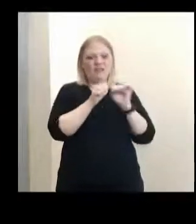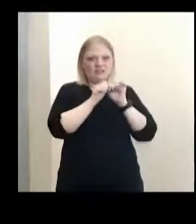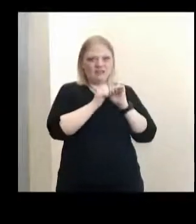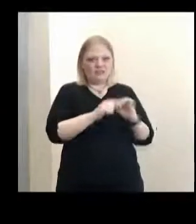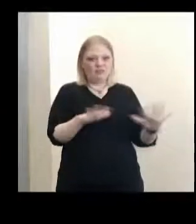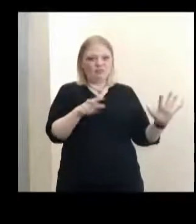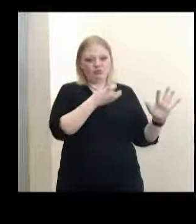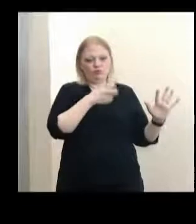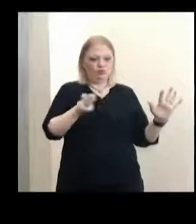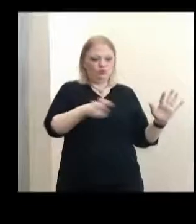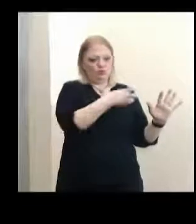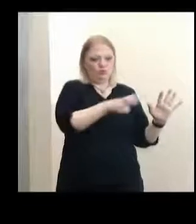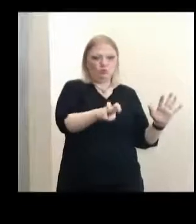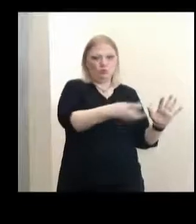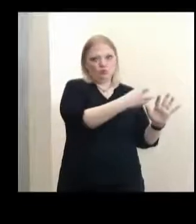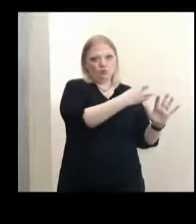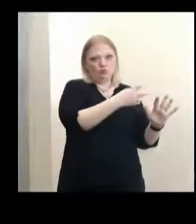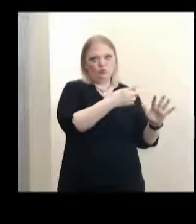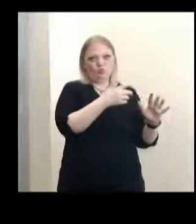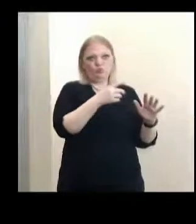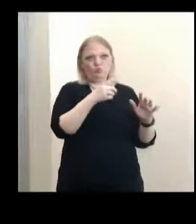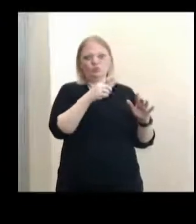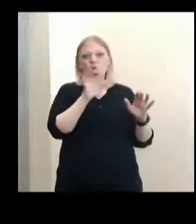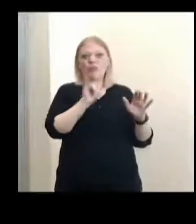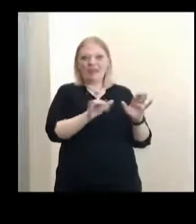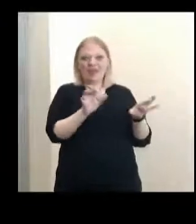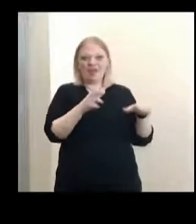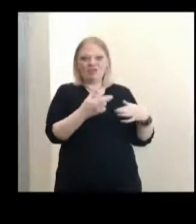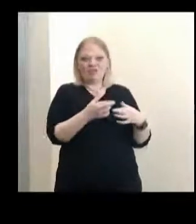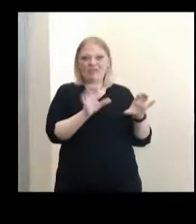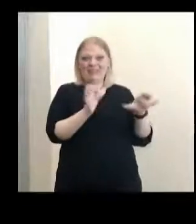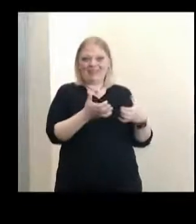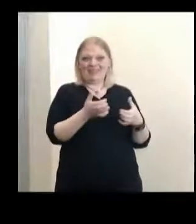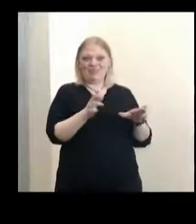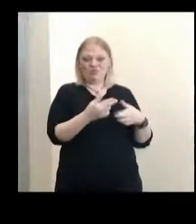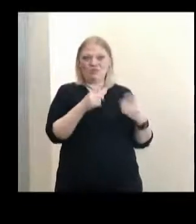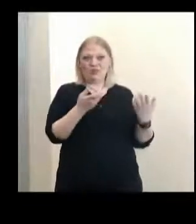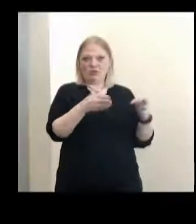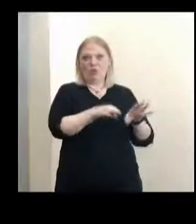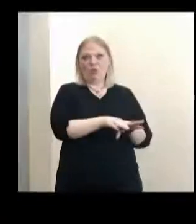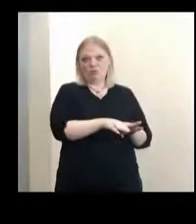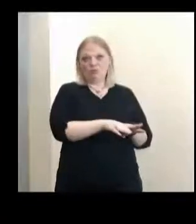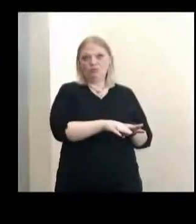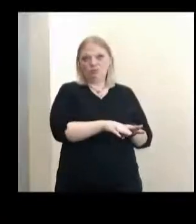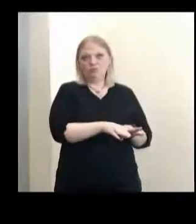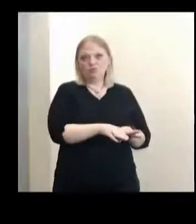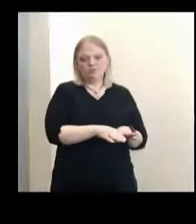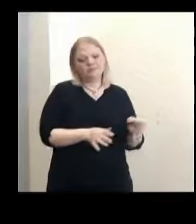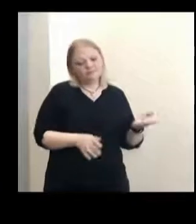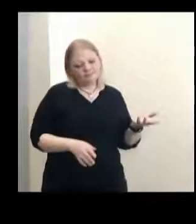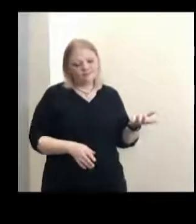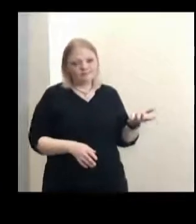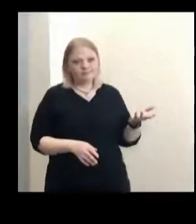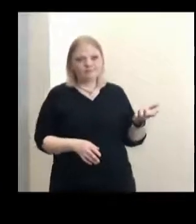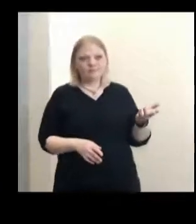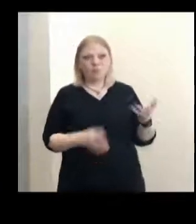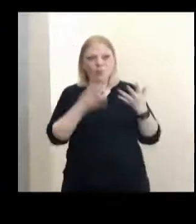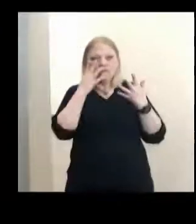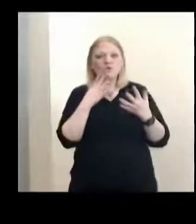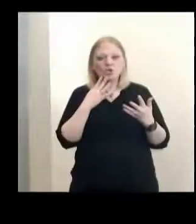so they ended up closing the classroom. So we do see